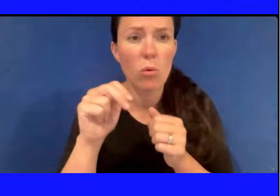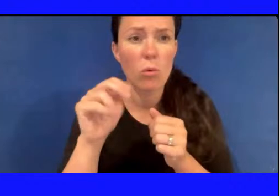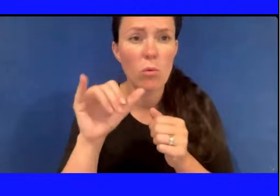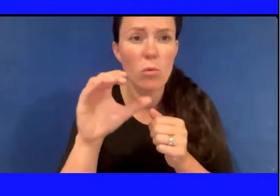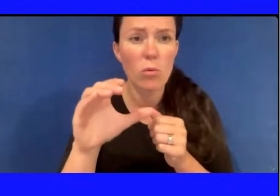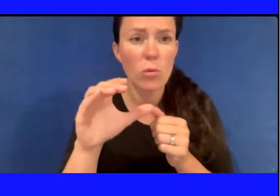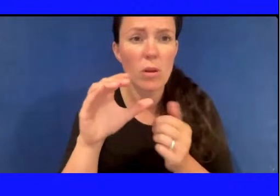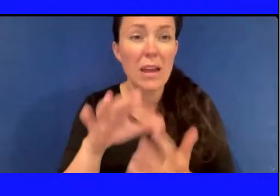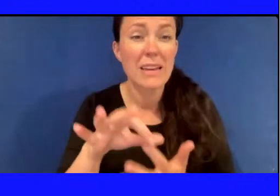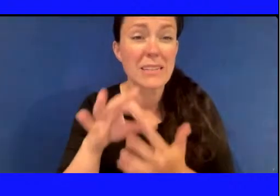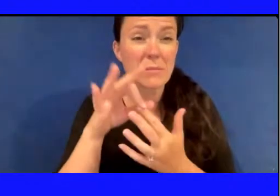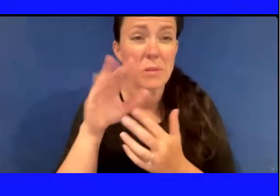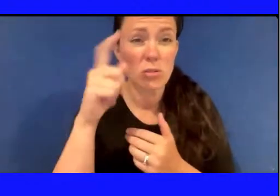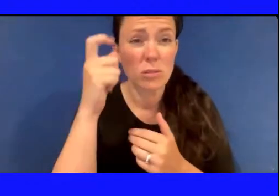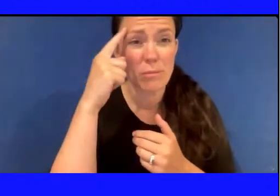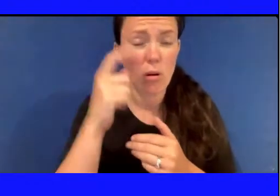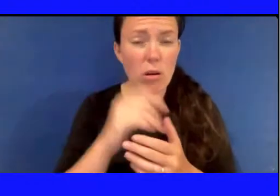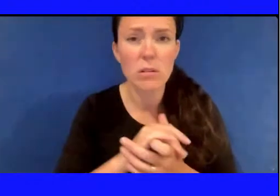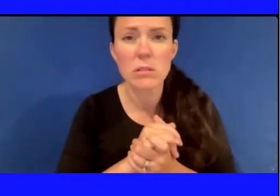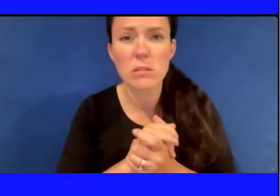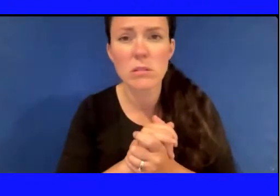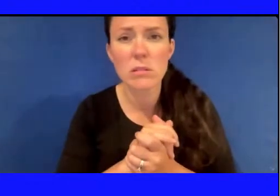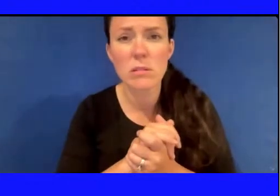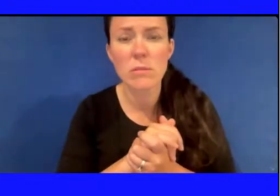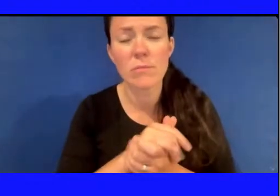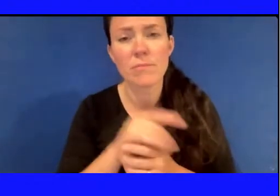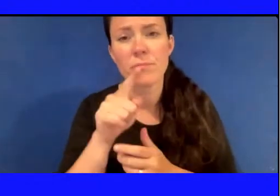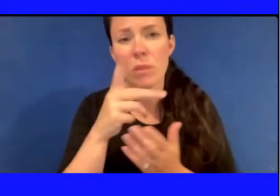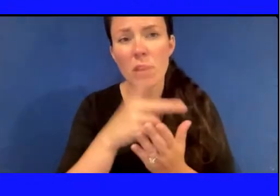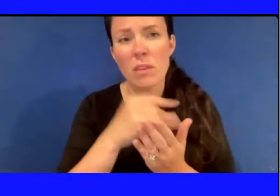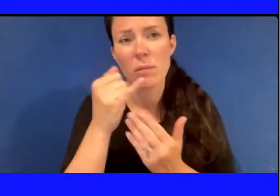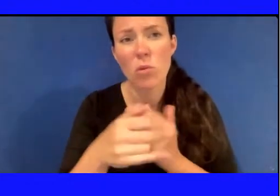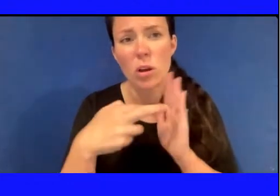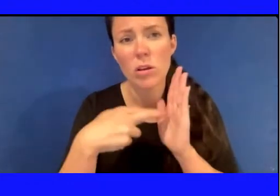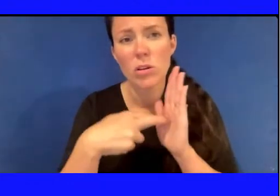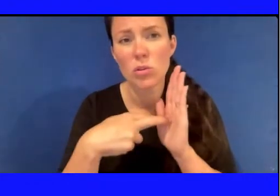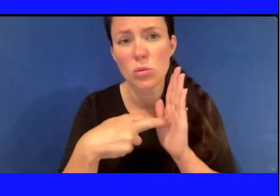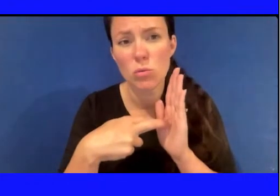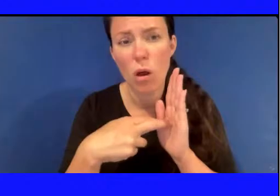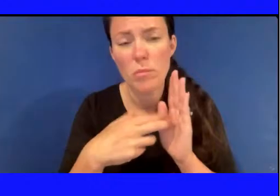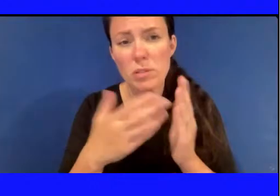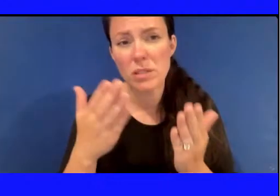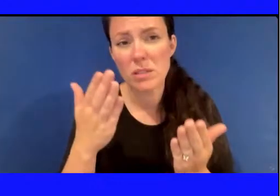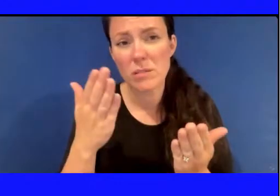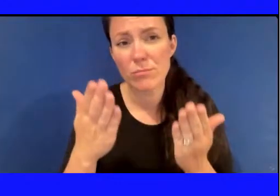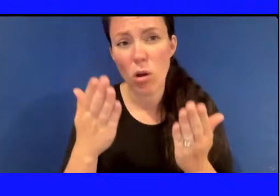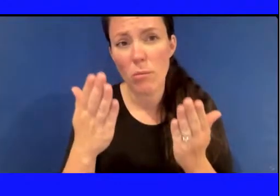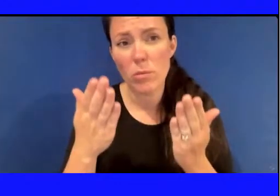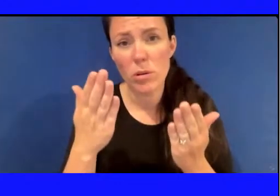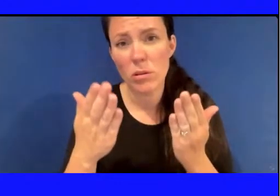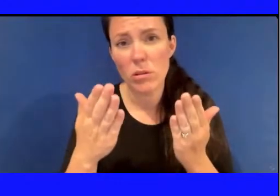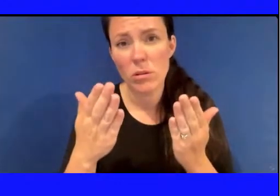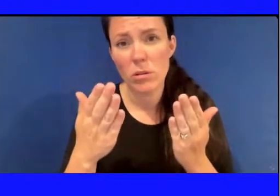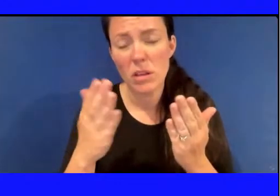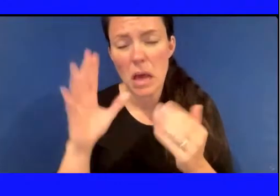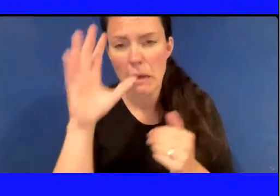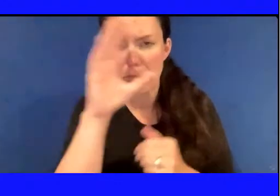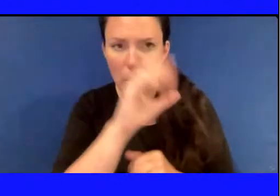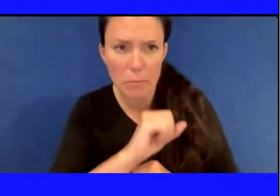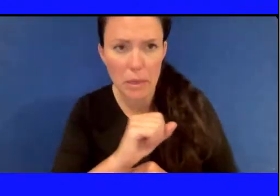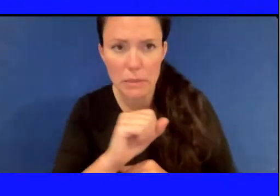the Bronx. Project represents probably, I'm estimating probably $500